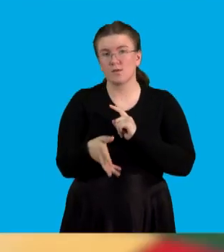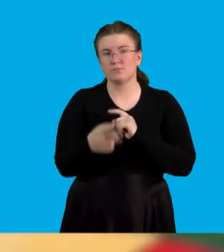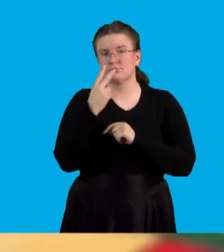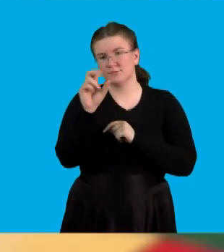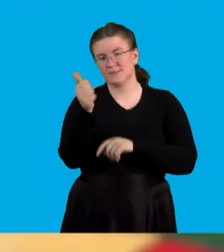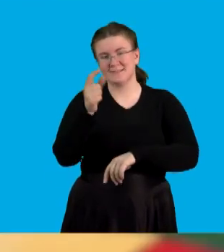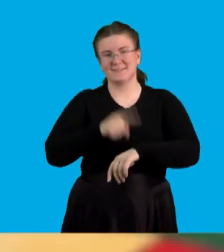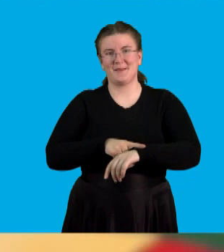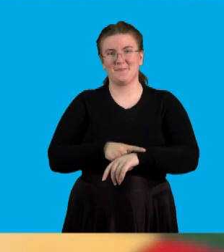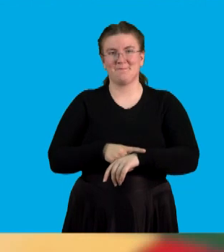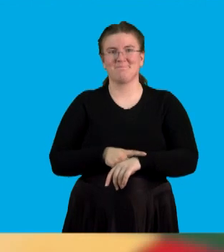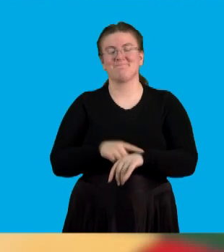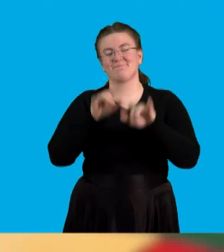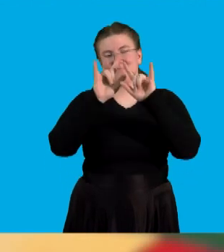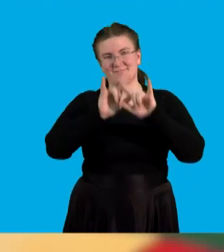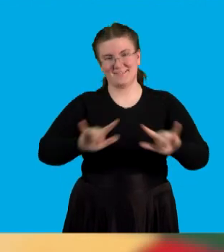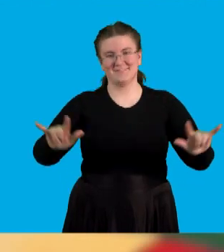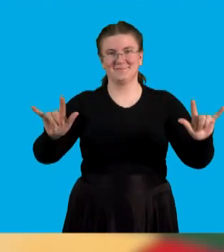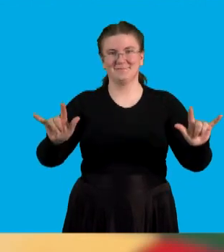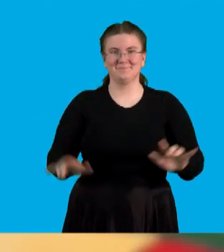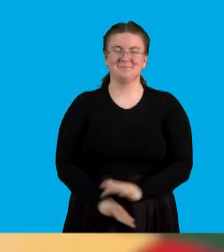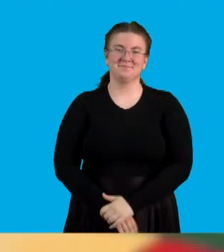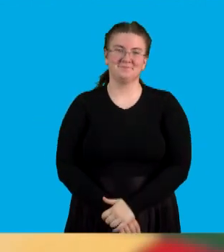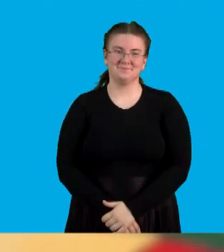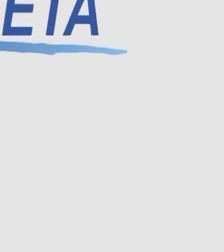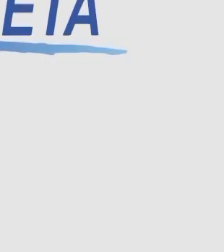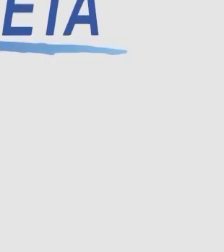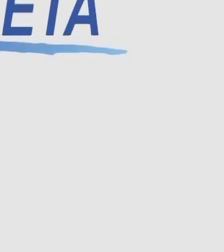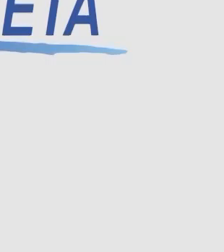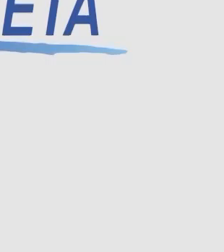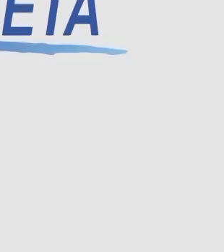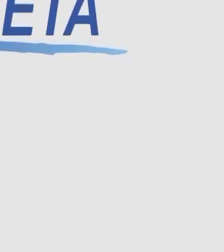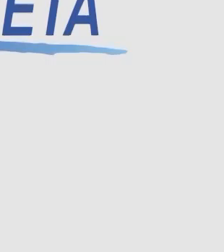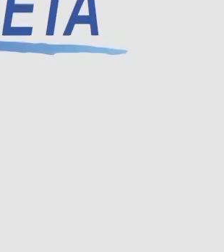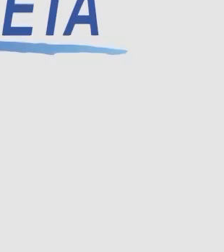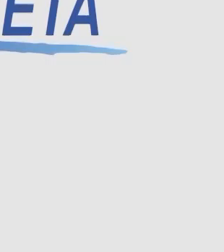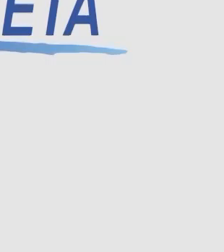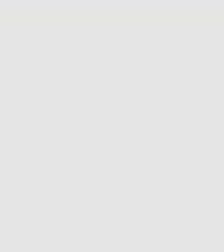for me and I will see you next time. Until then, bye.